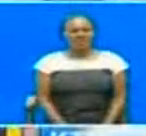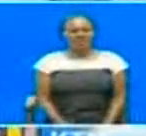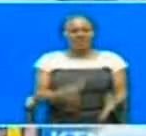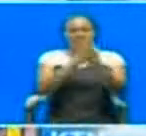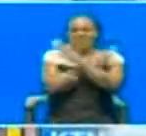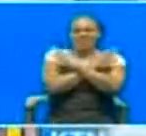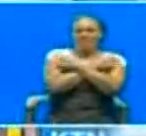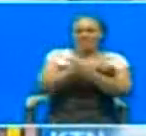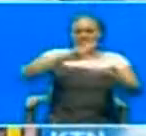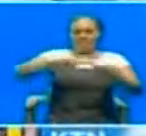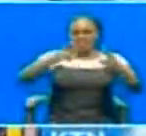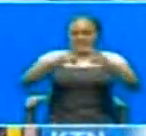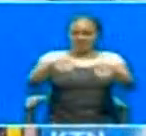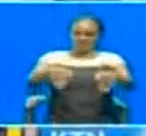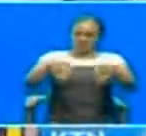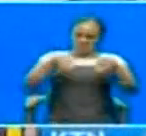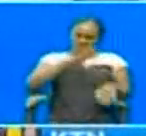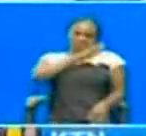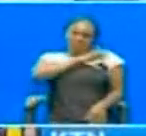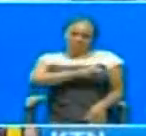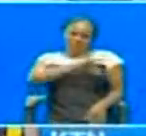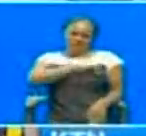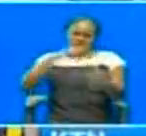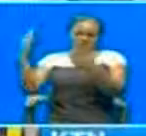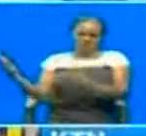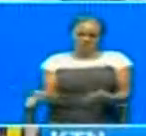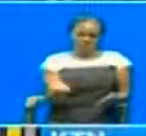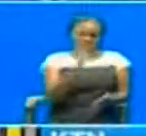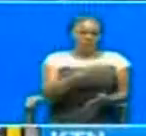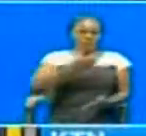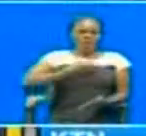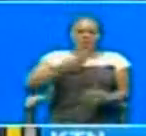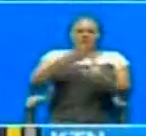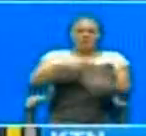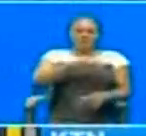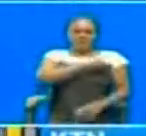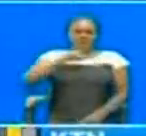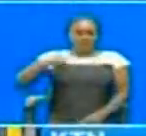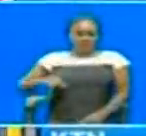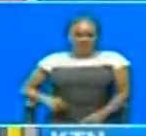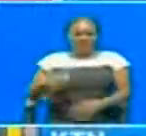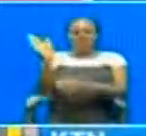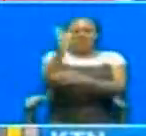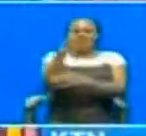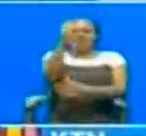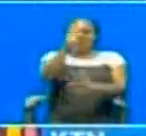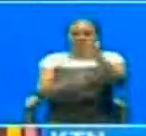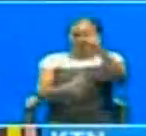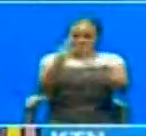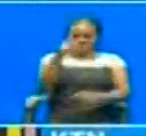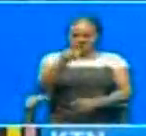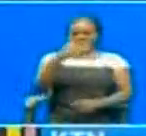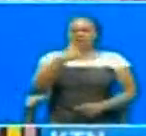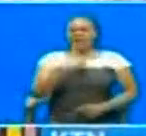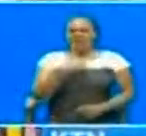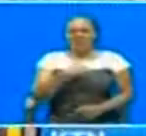Friends and relatives waited patiently to welcome back their very own from China. Holding on to the flag they flew high at the World Cross Country